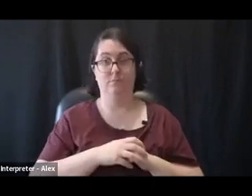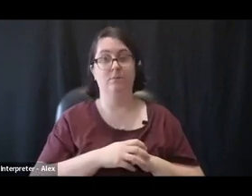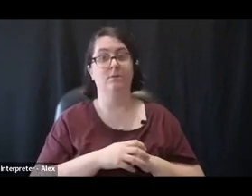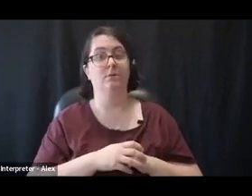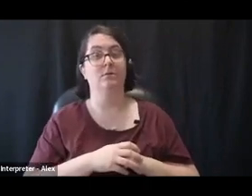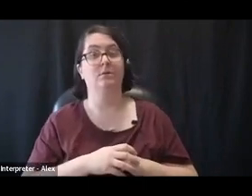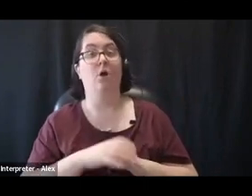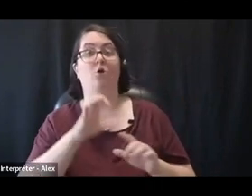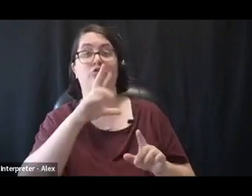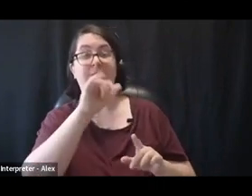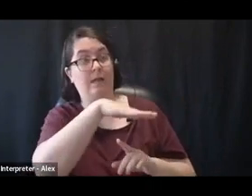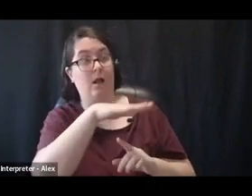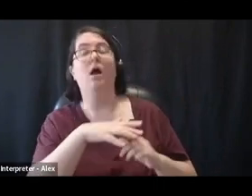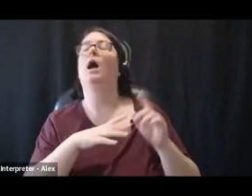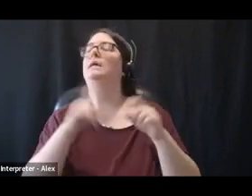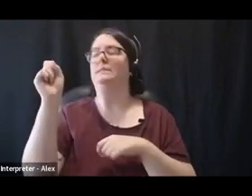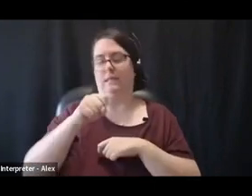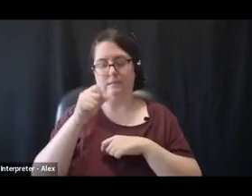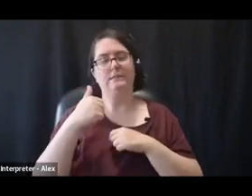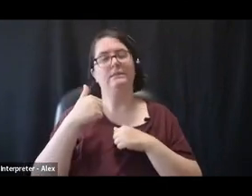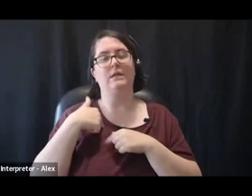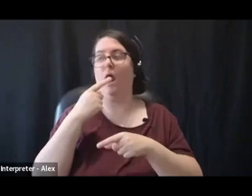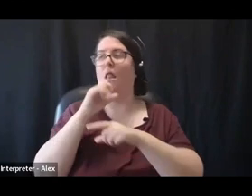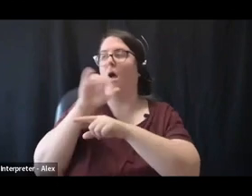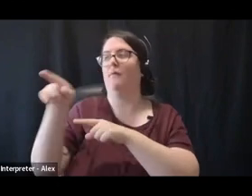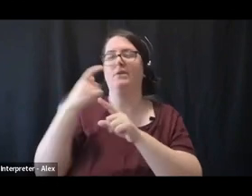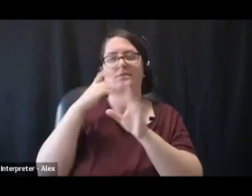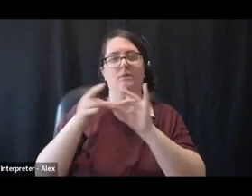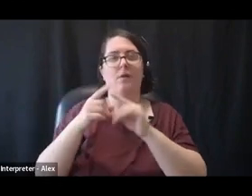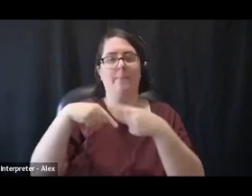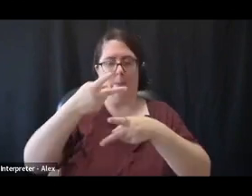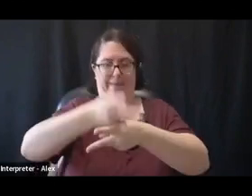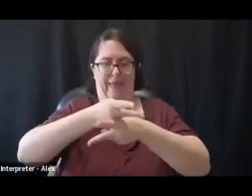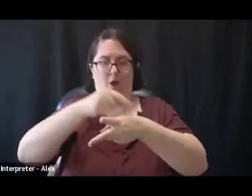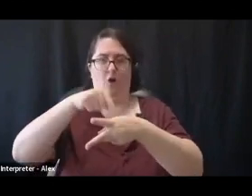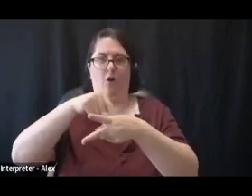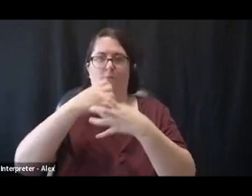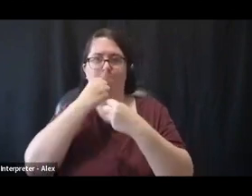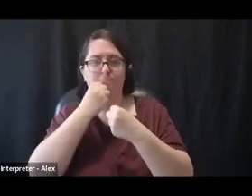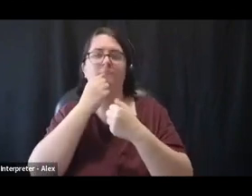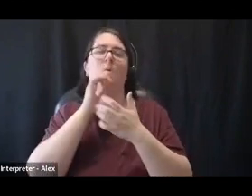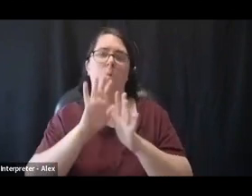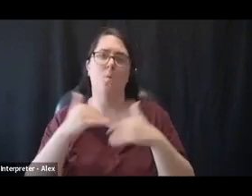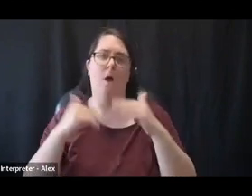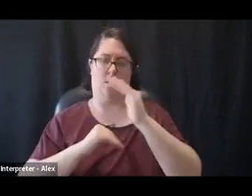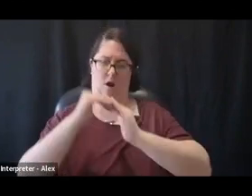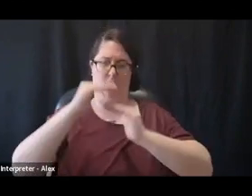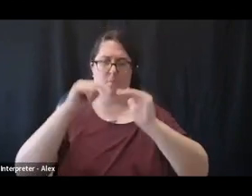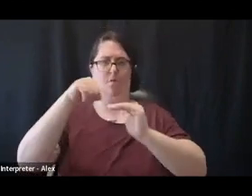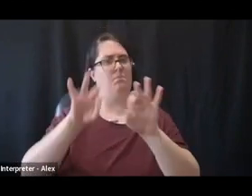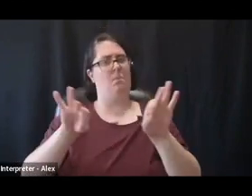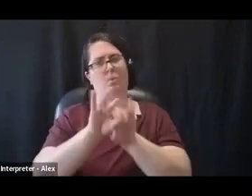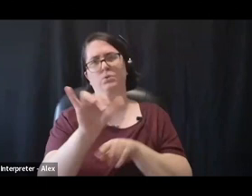Yeah, definitely. I think I love, Amanda, that you brought up thinking about care and comfort, because I